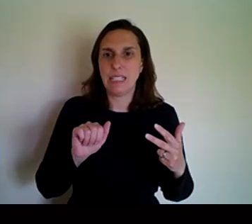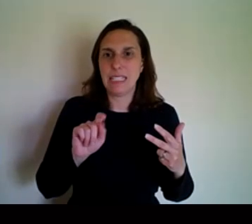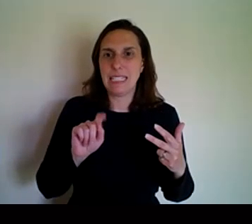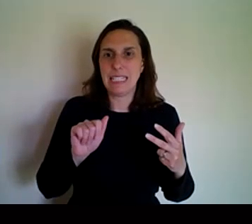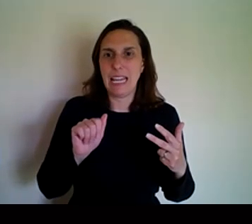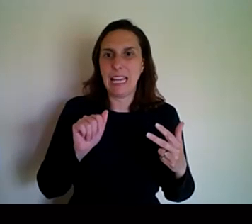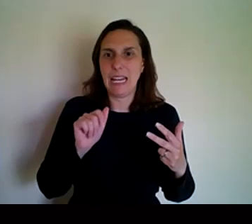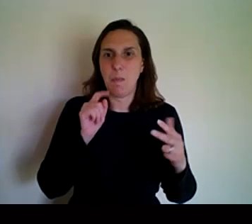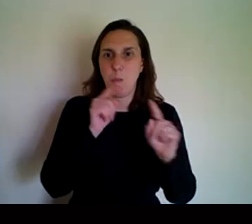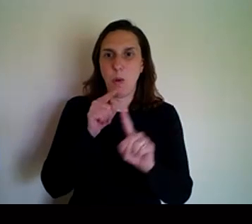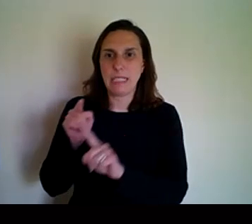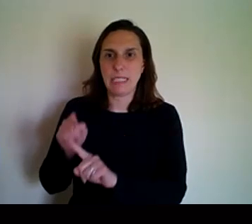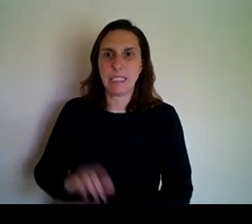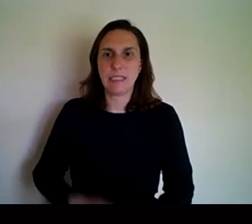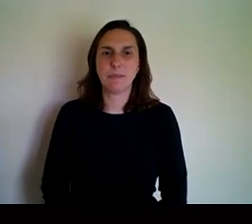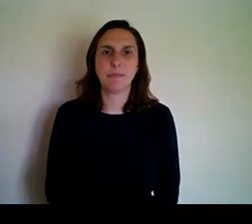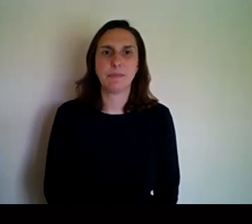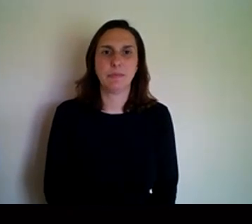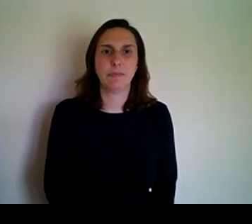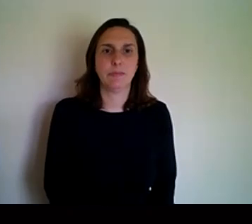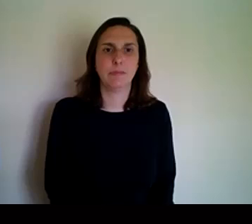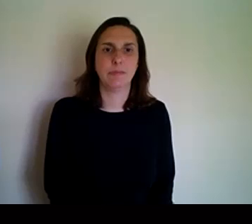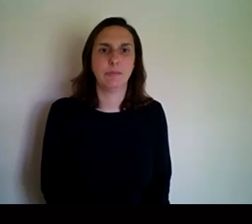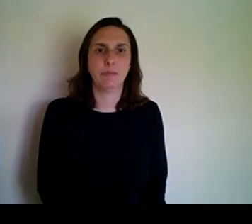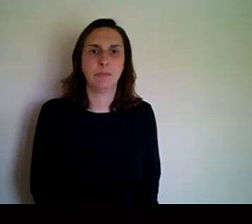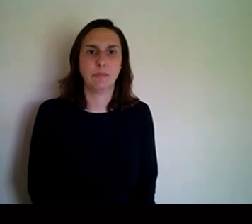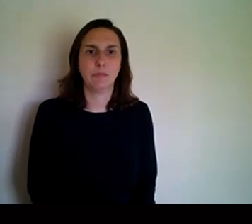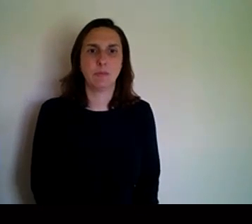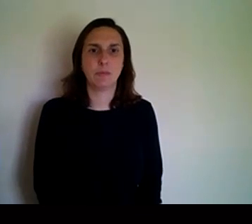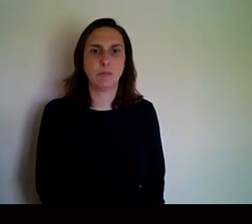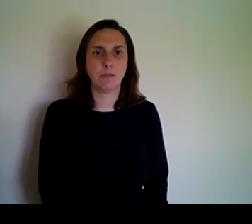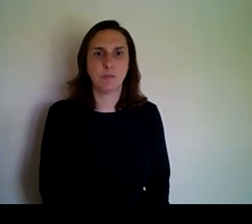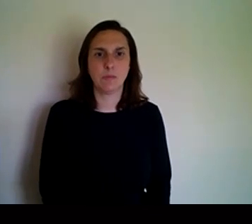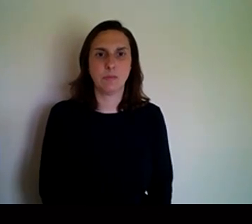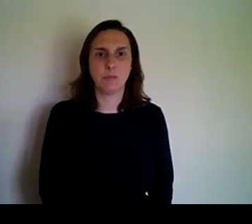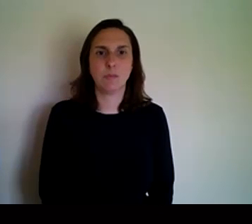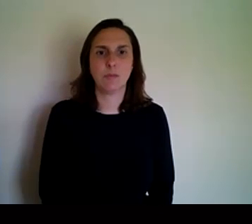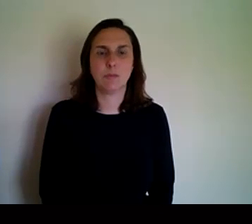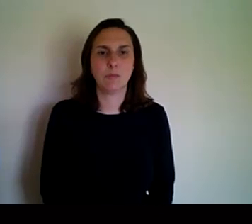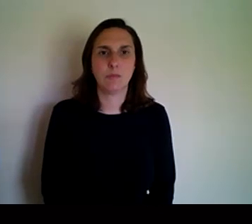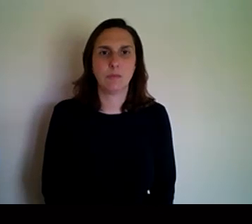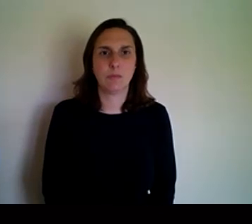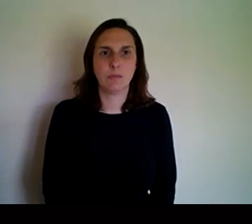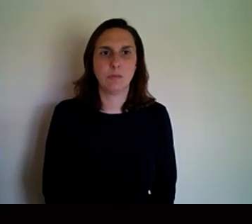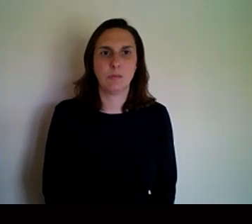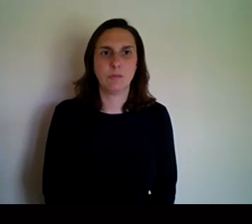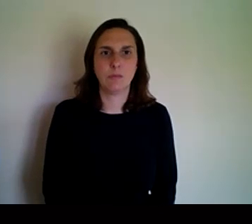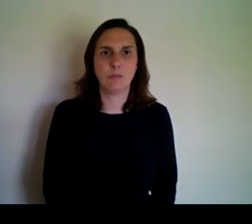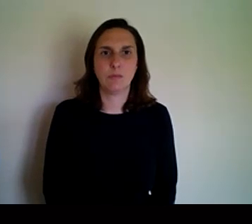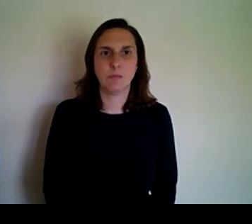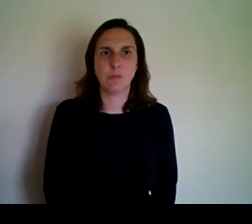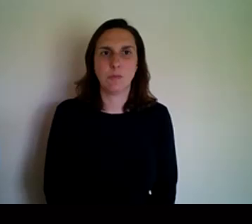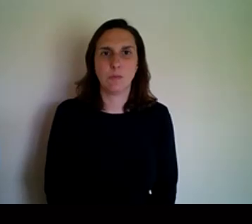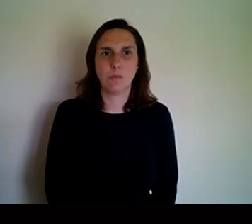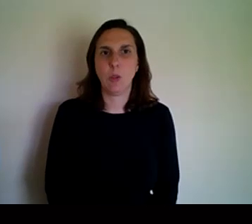together. So let's grab my other one. I think I'll go, let's see, there's 6 of these, so I'll go right in the middle. I'll